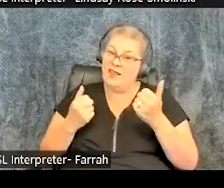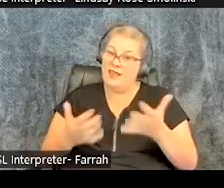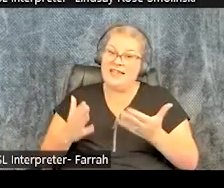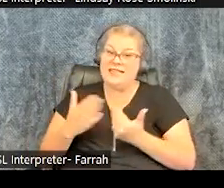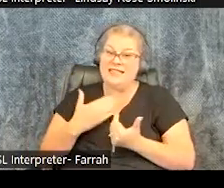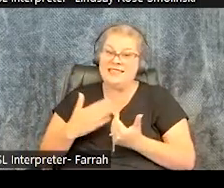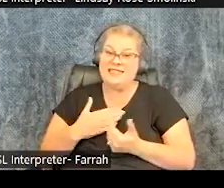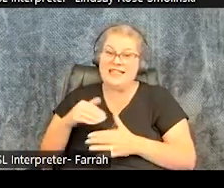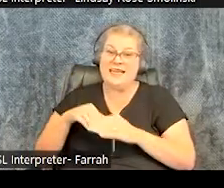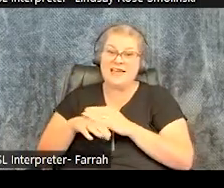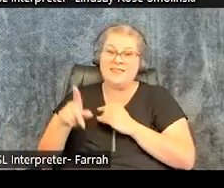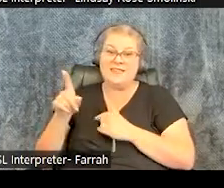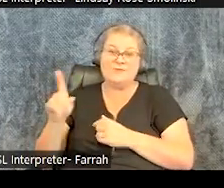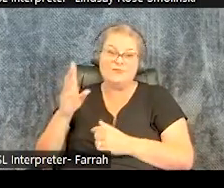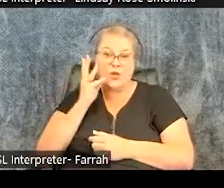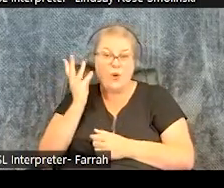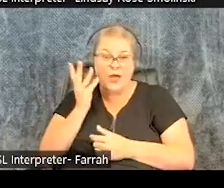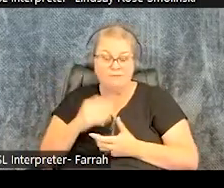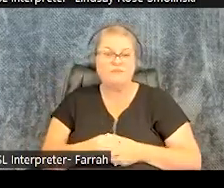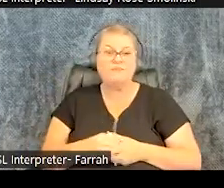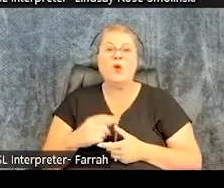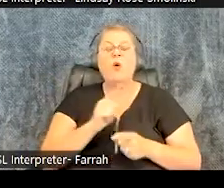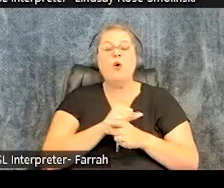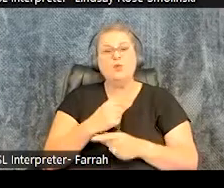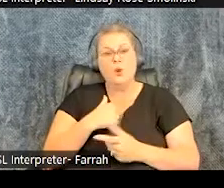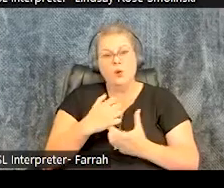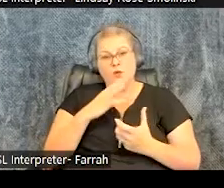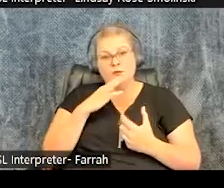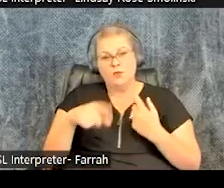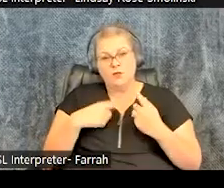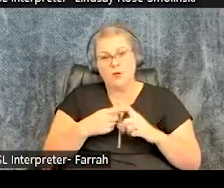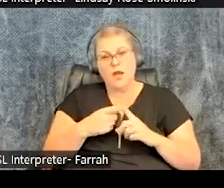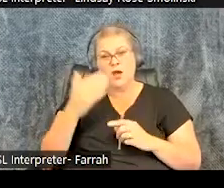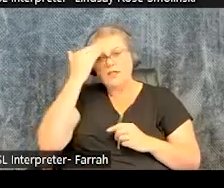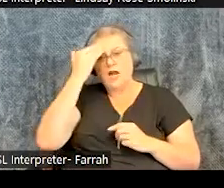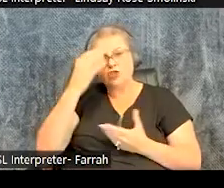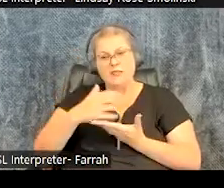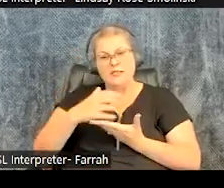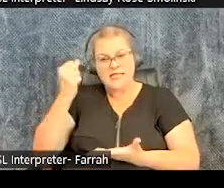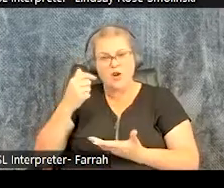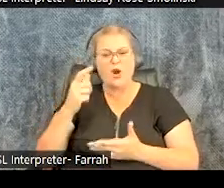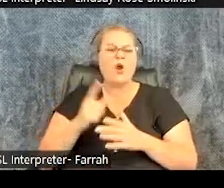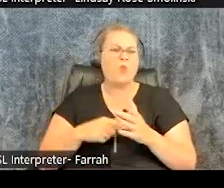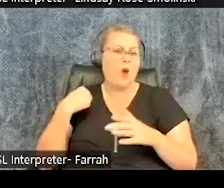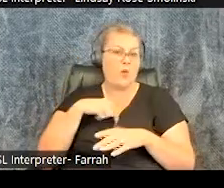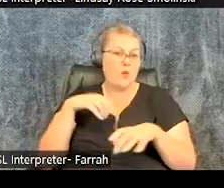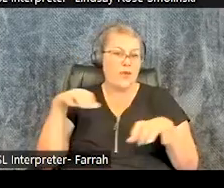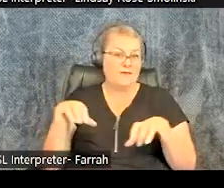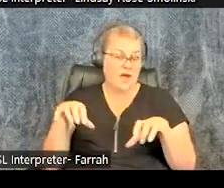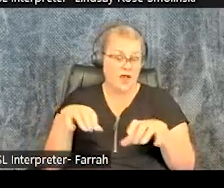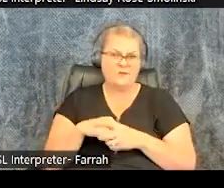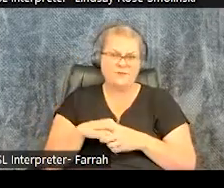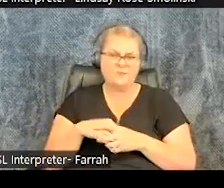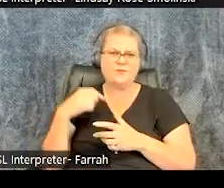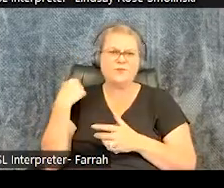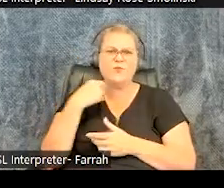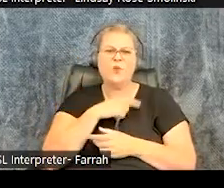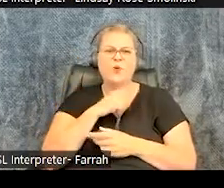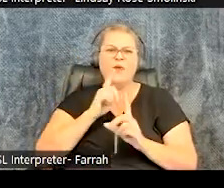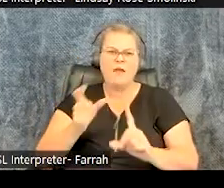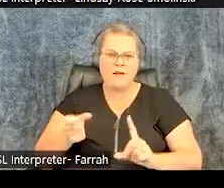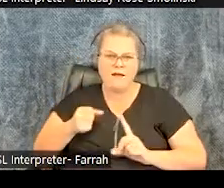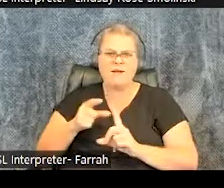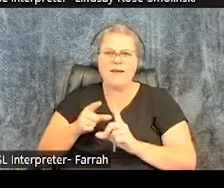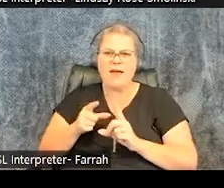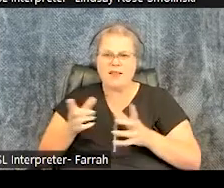And I just want to talk a little bit also when it comes to conscious container and what we've done. We've been a catalyst in this space, and I've heard